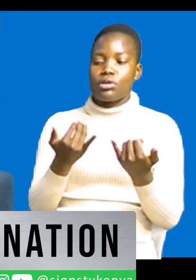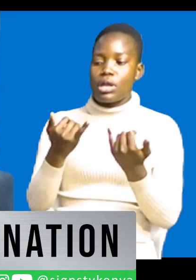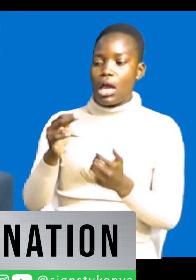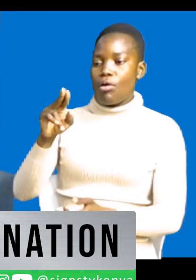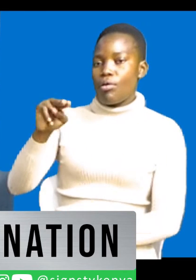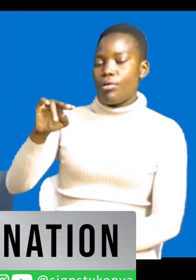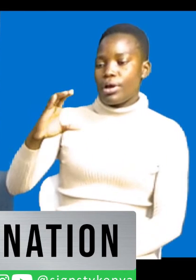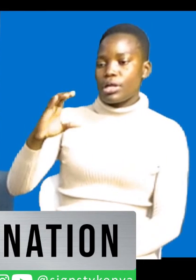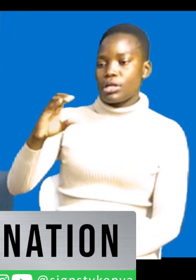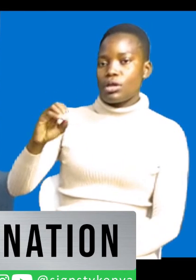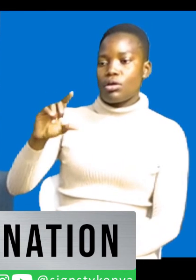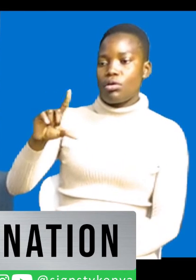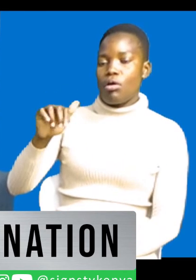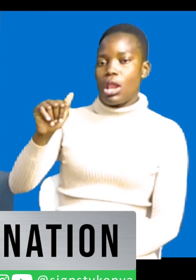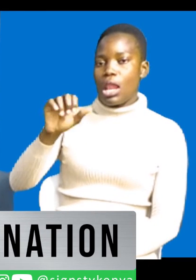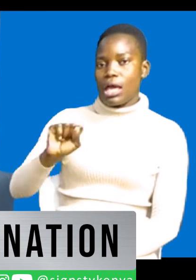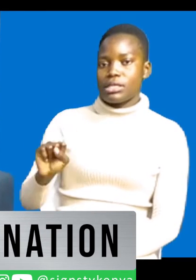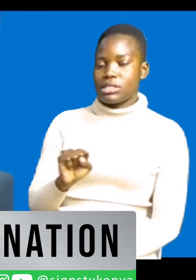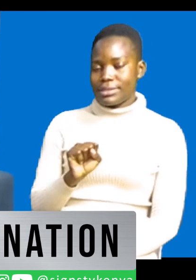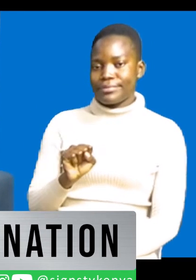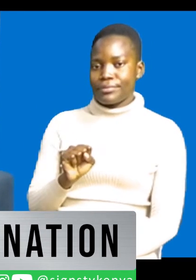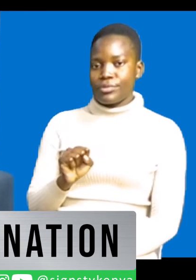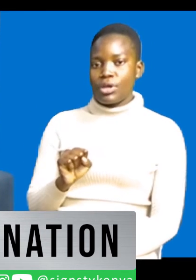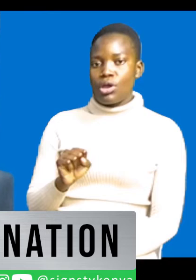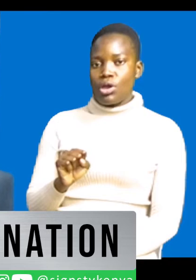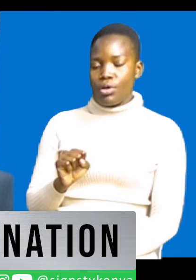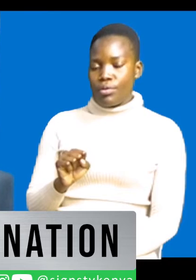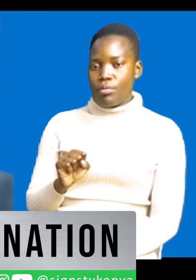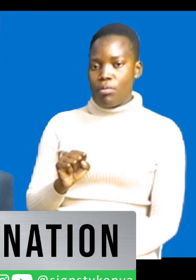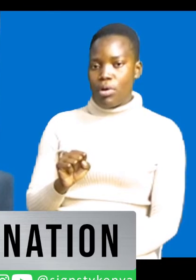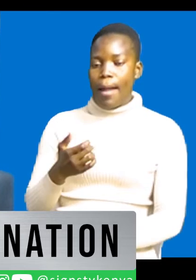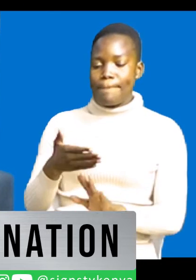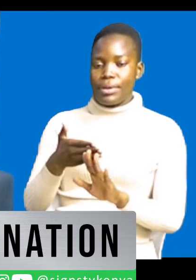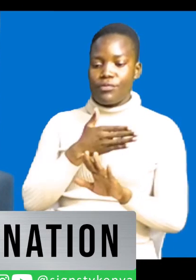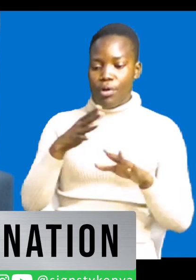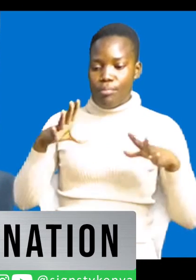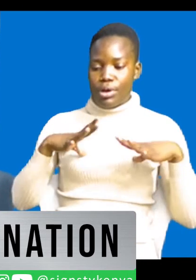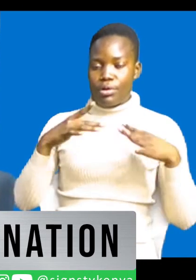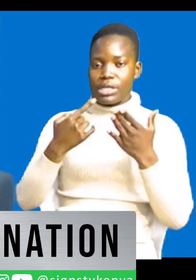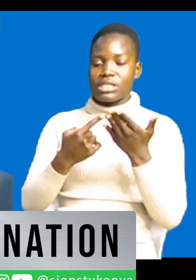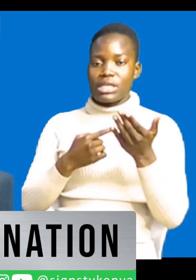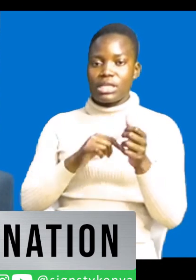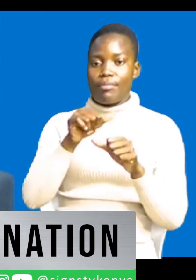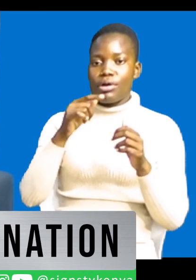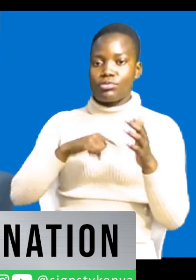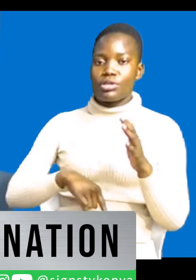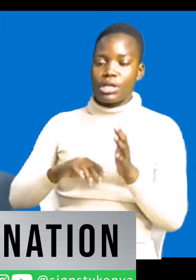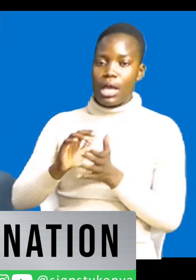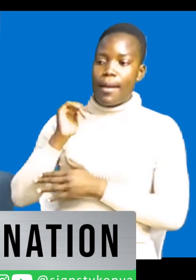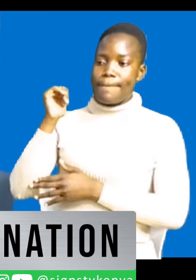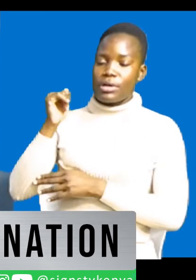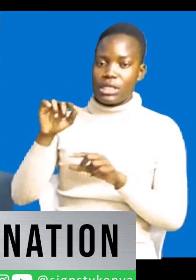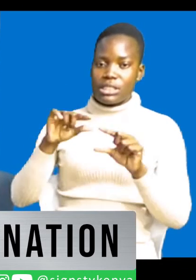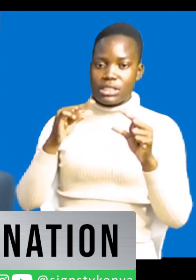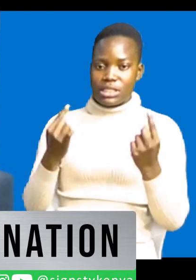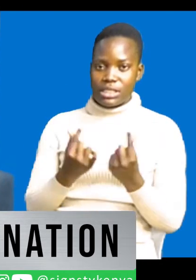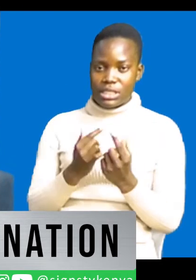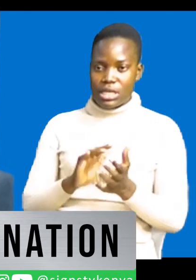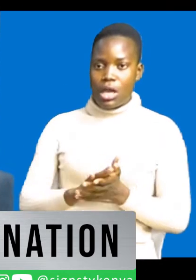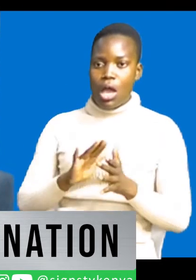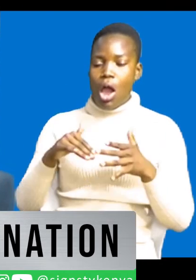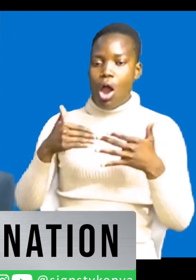Nicholas. Yes. Hii mambo ya vyama. You know, we went for a break. Ama we